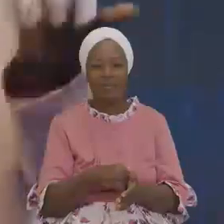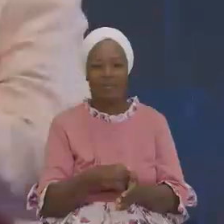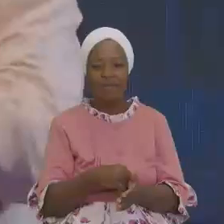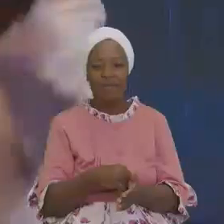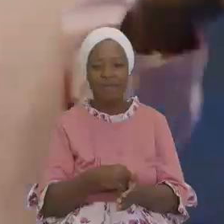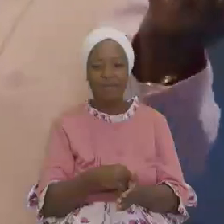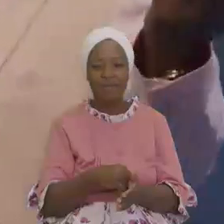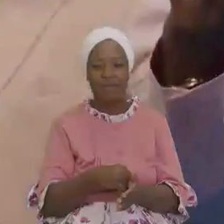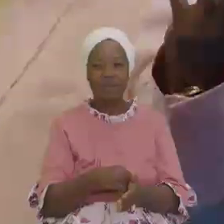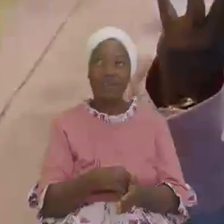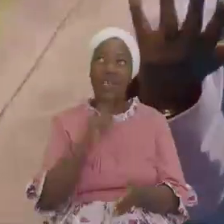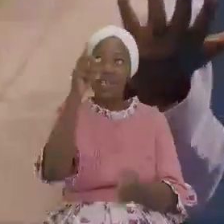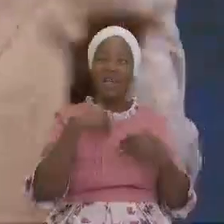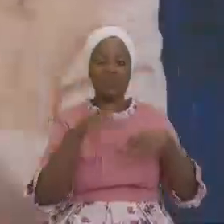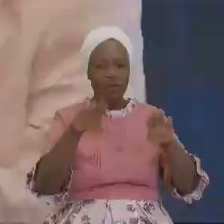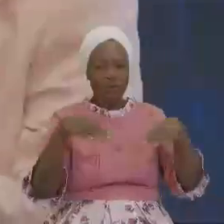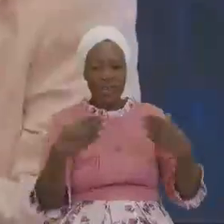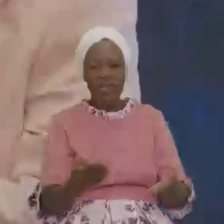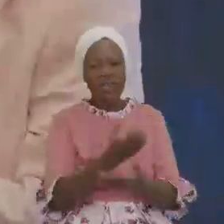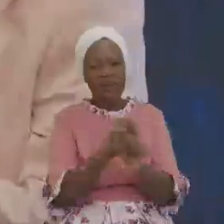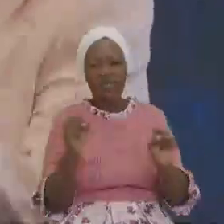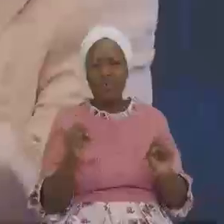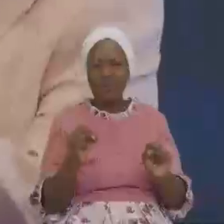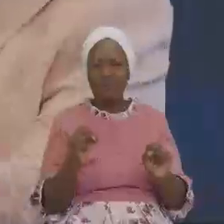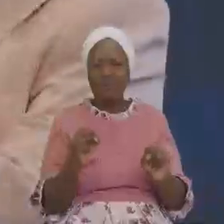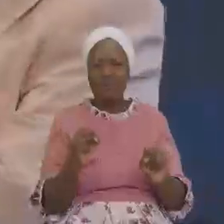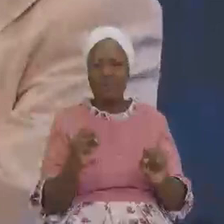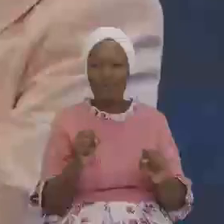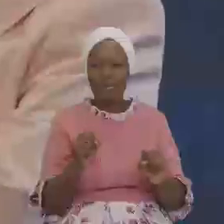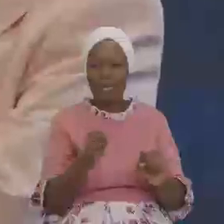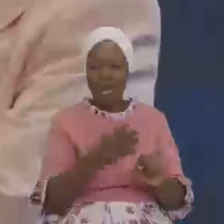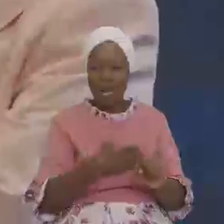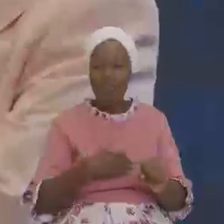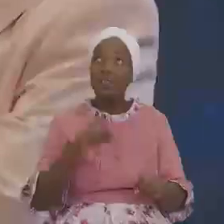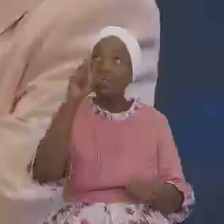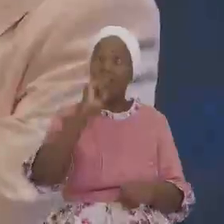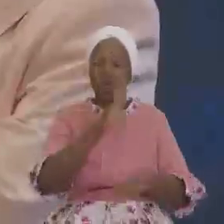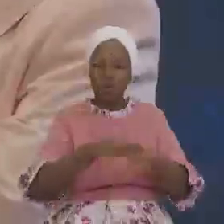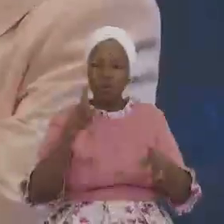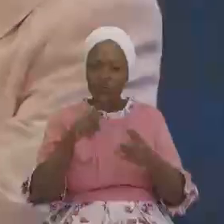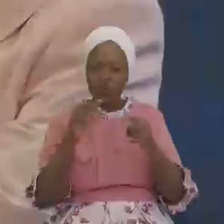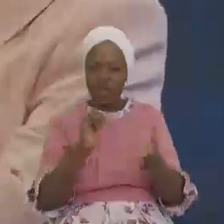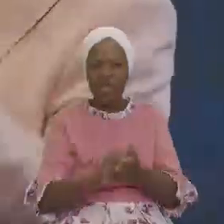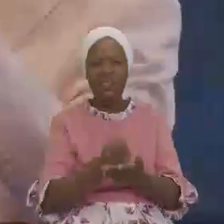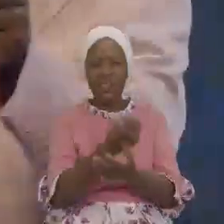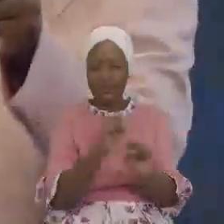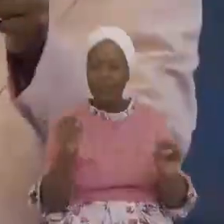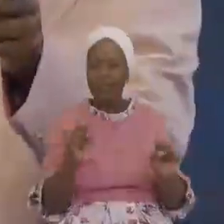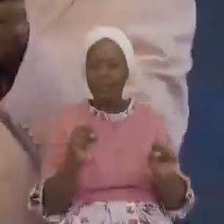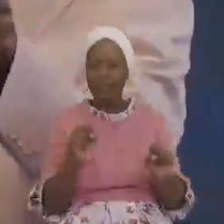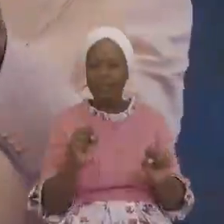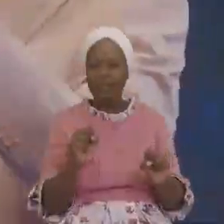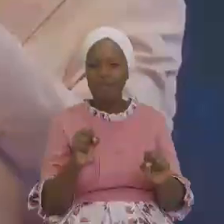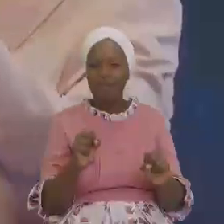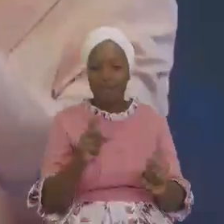He has provided salvation. And he's calling you to salvation.